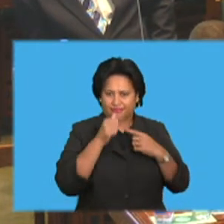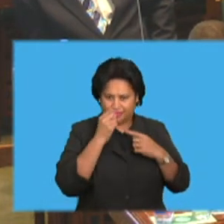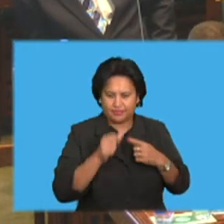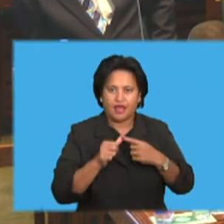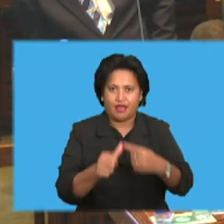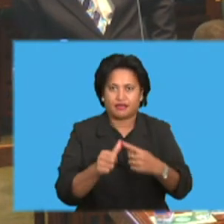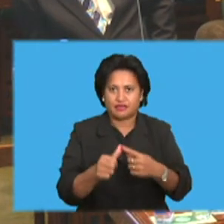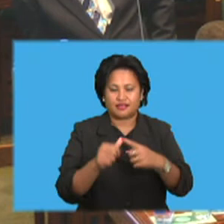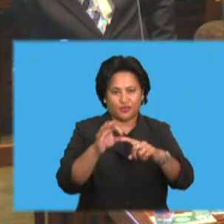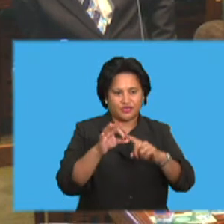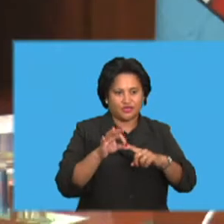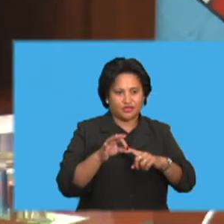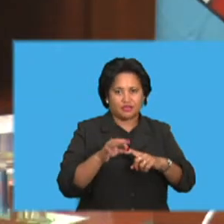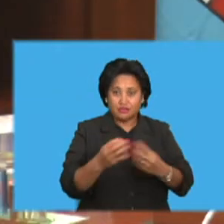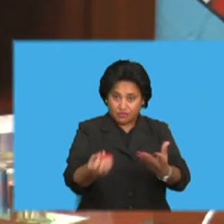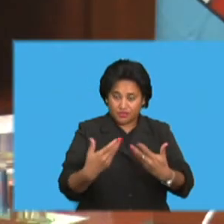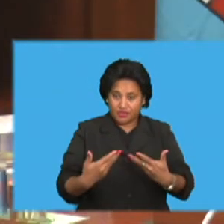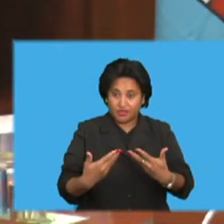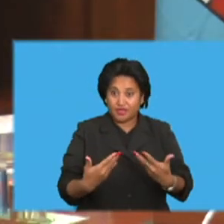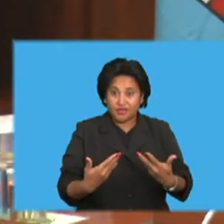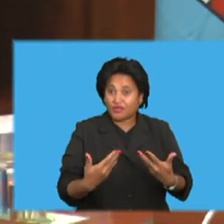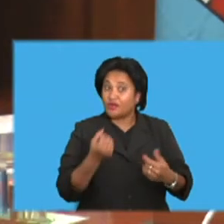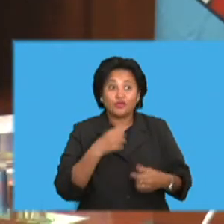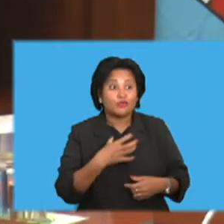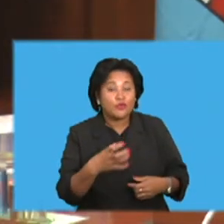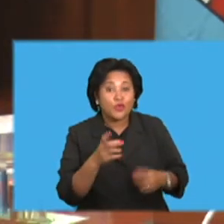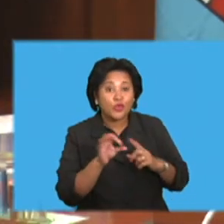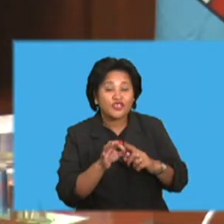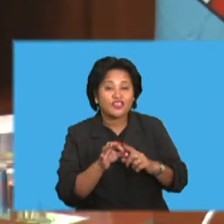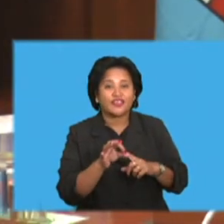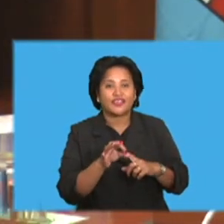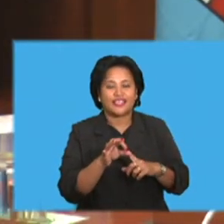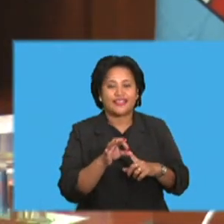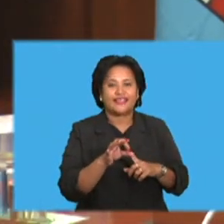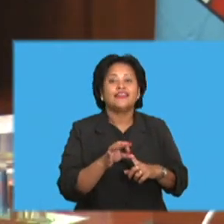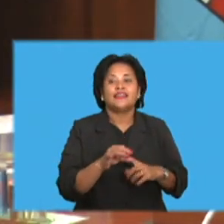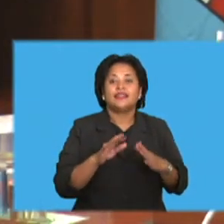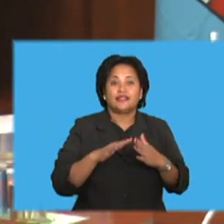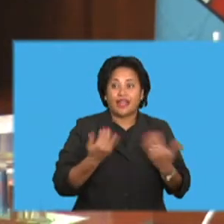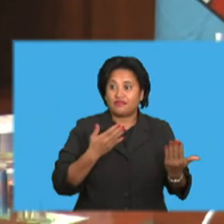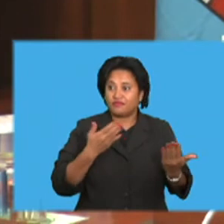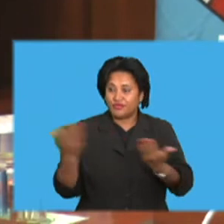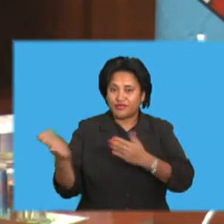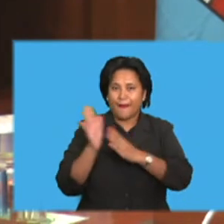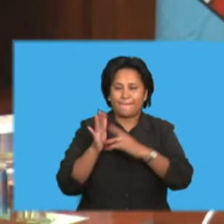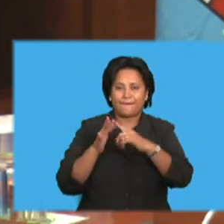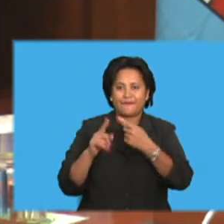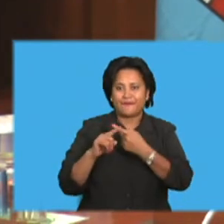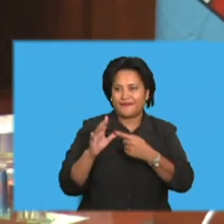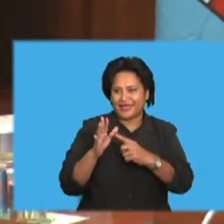Thank you. There being no other question, I now give the floor to the Honourable Mikhail Lewere.